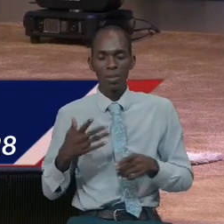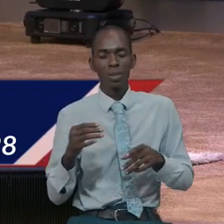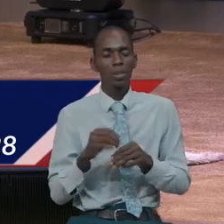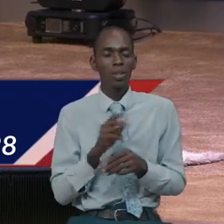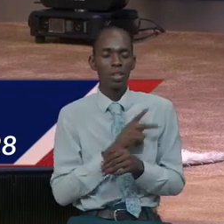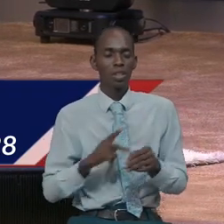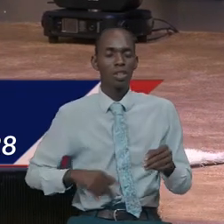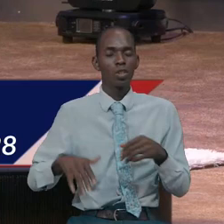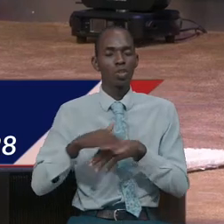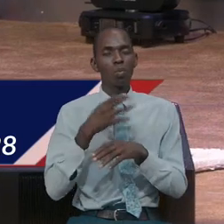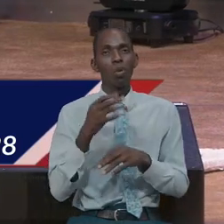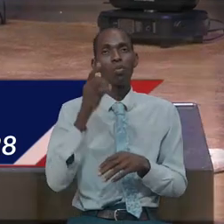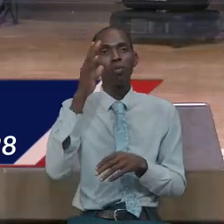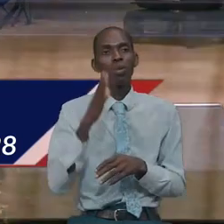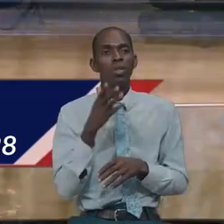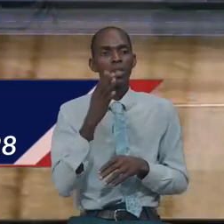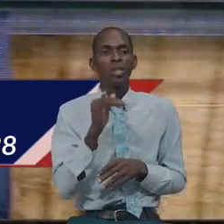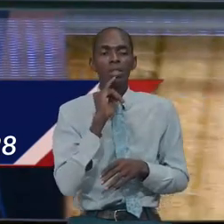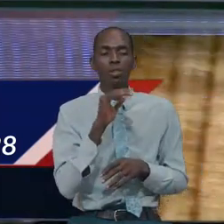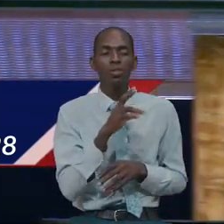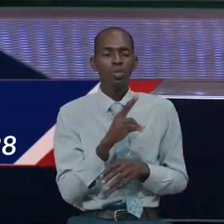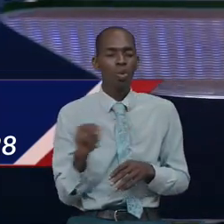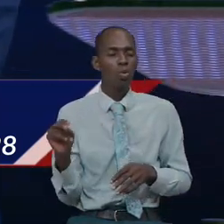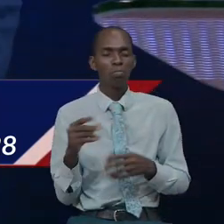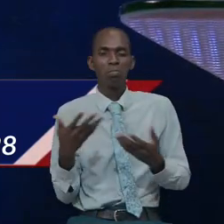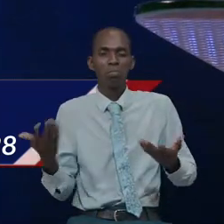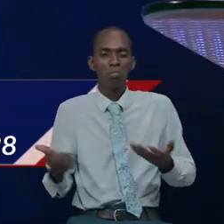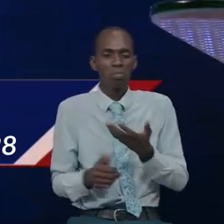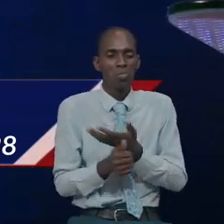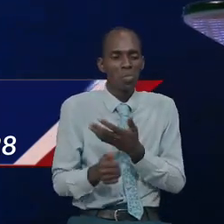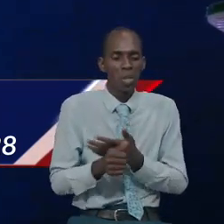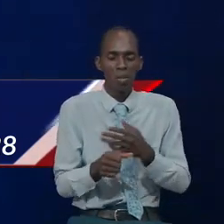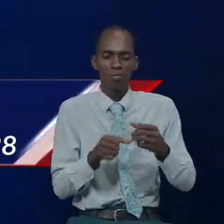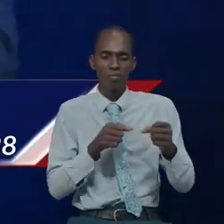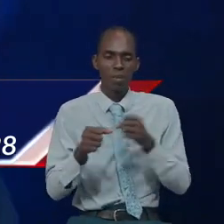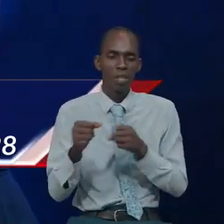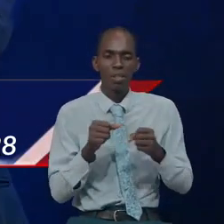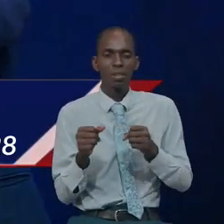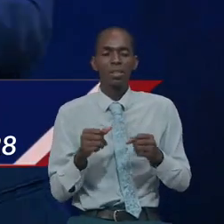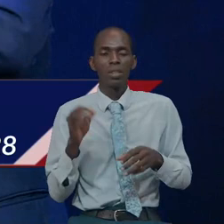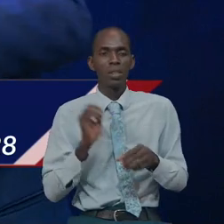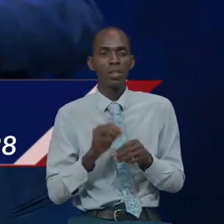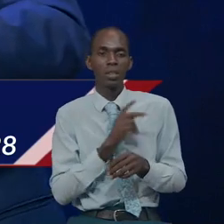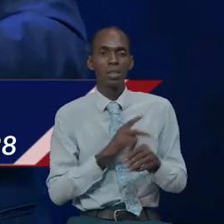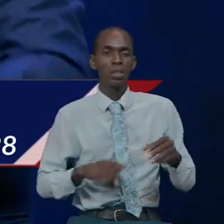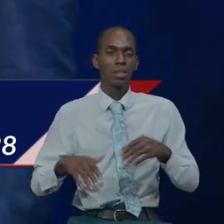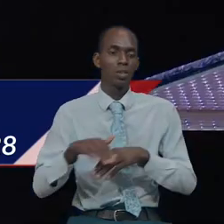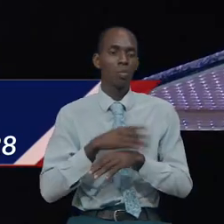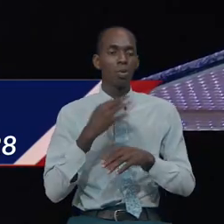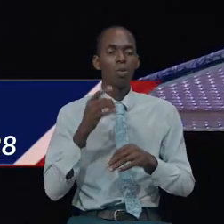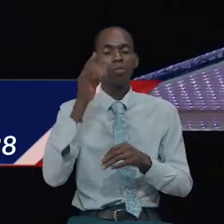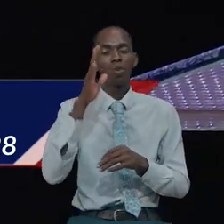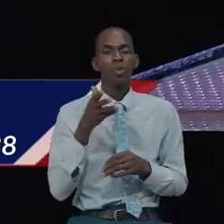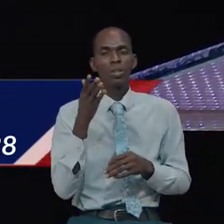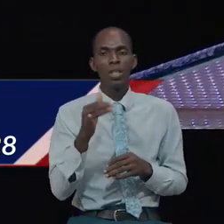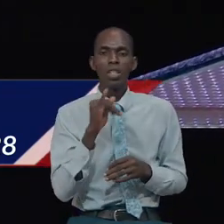There's no violent rioting in the kingdom of God. And there's no tearing apart in